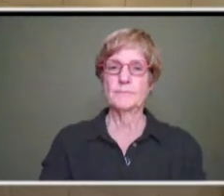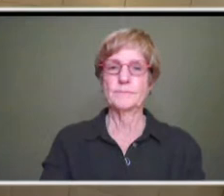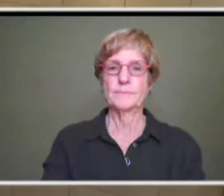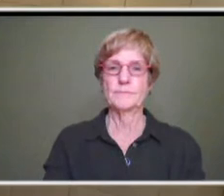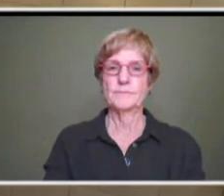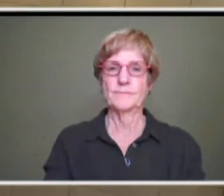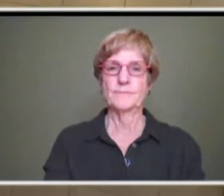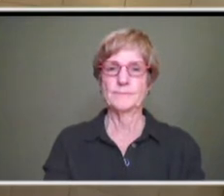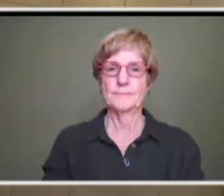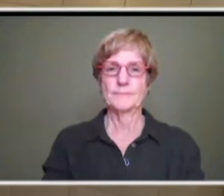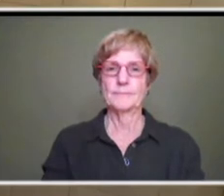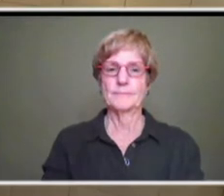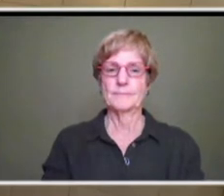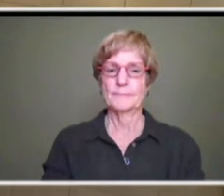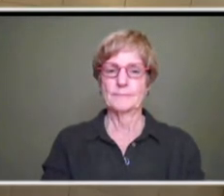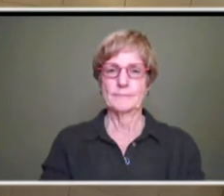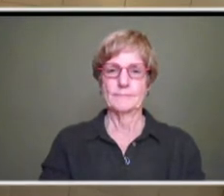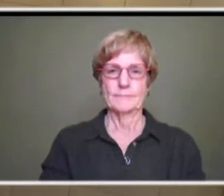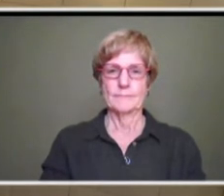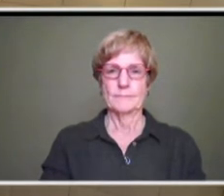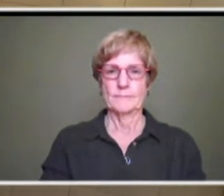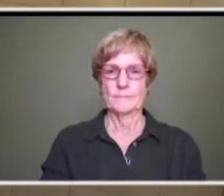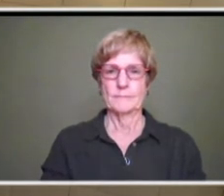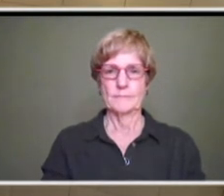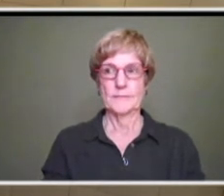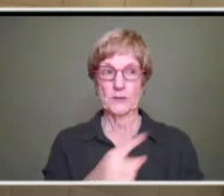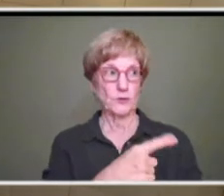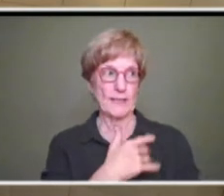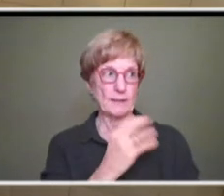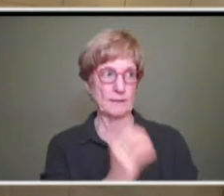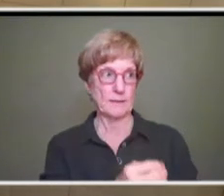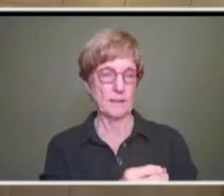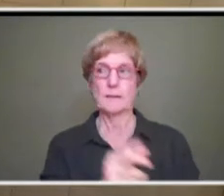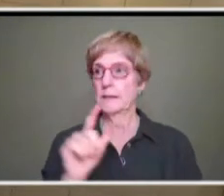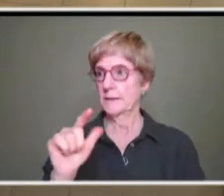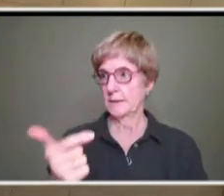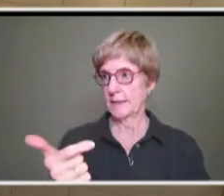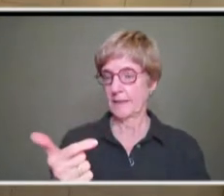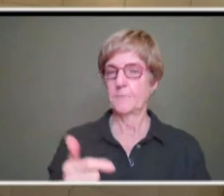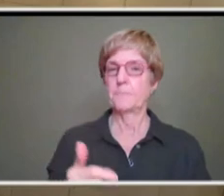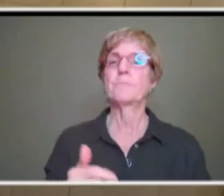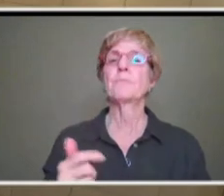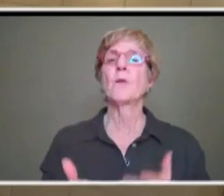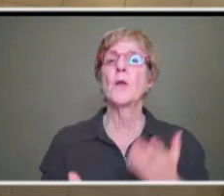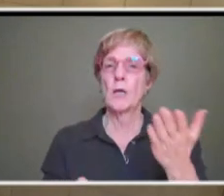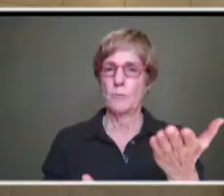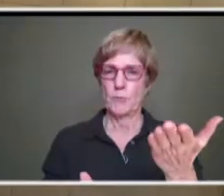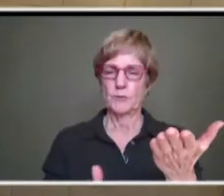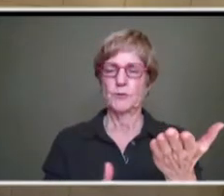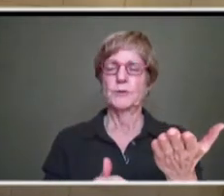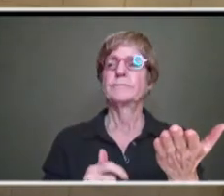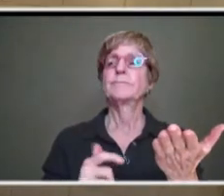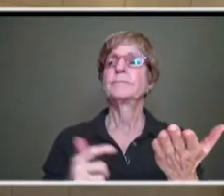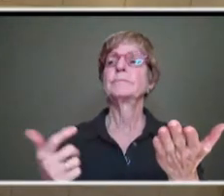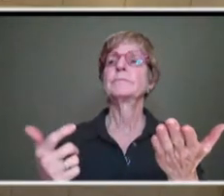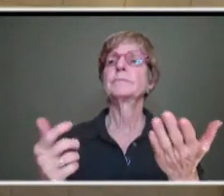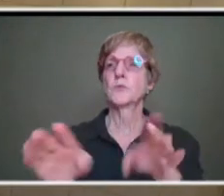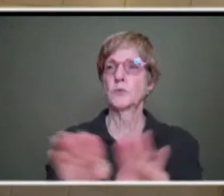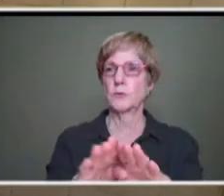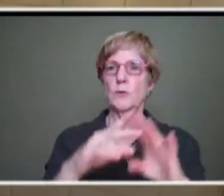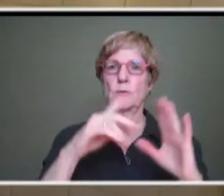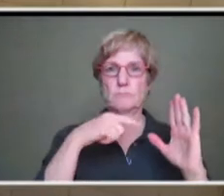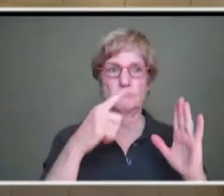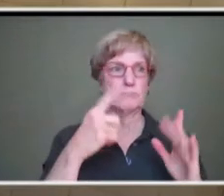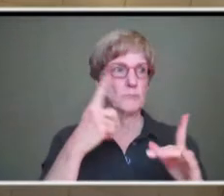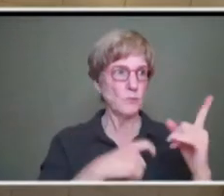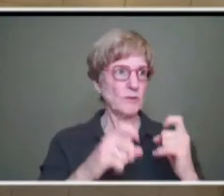questions she doesn't have second second motion to be made in property second close public here any questions or comments